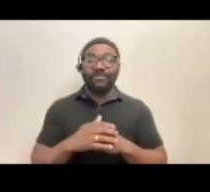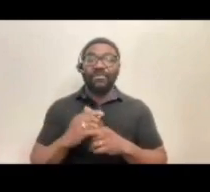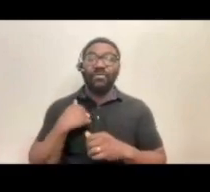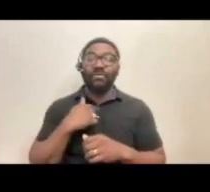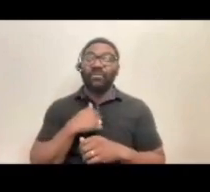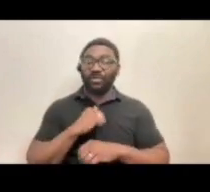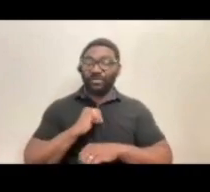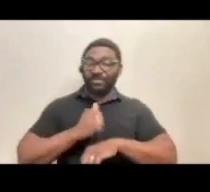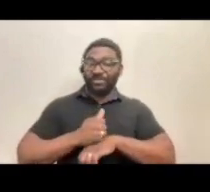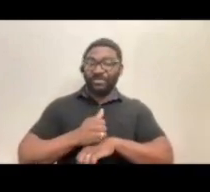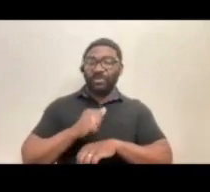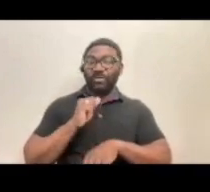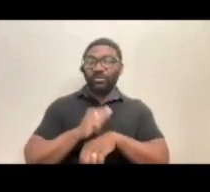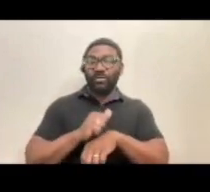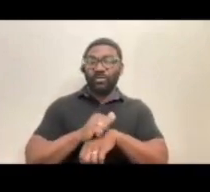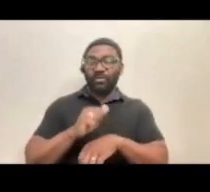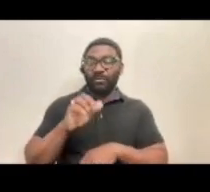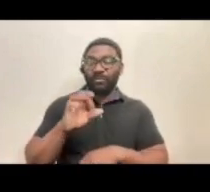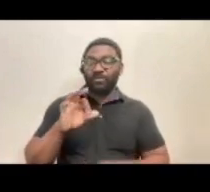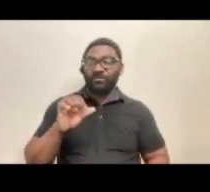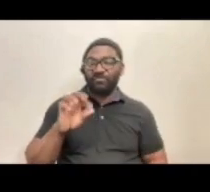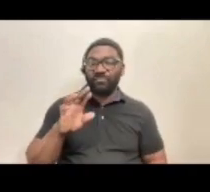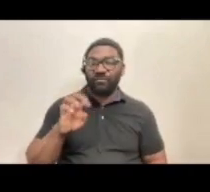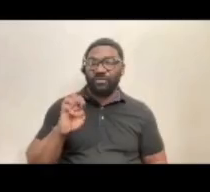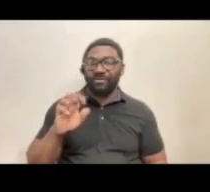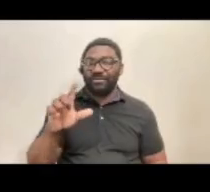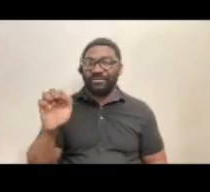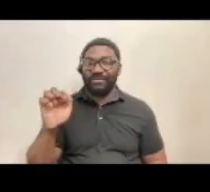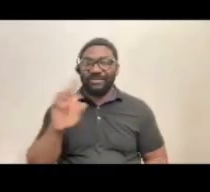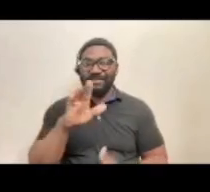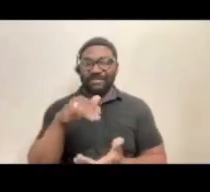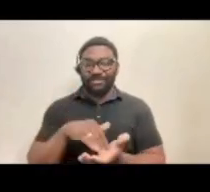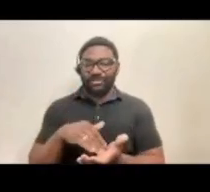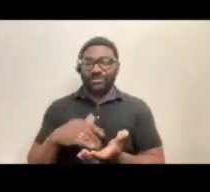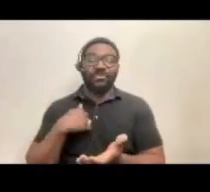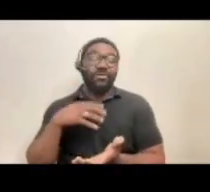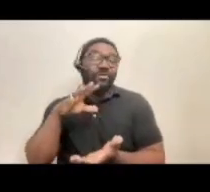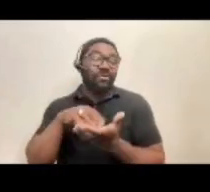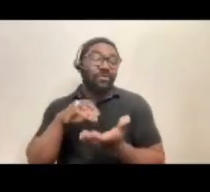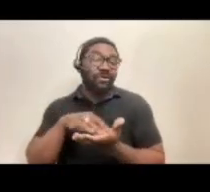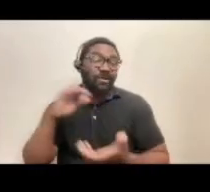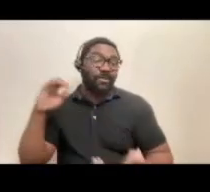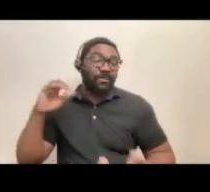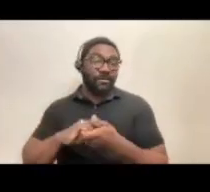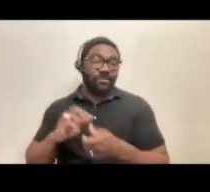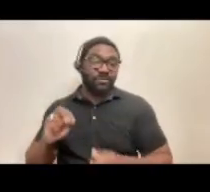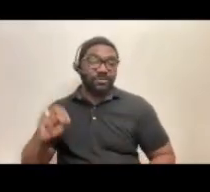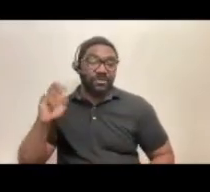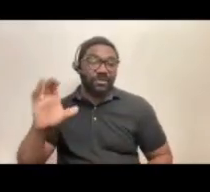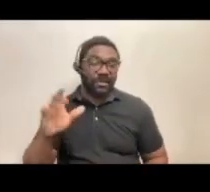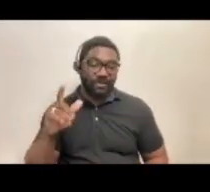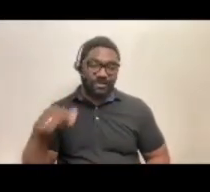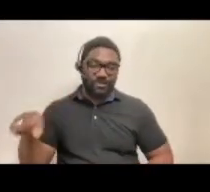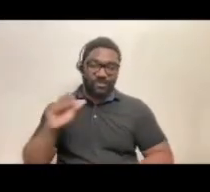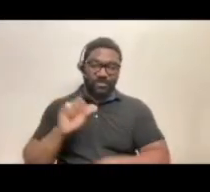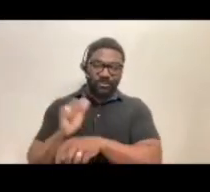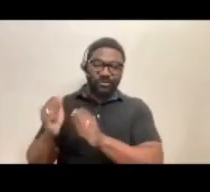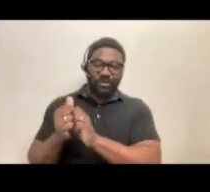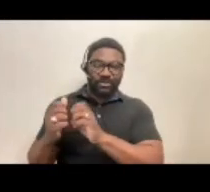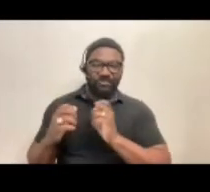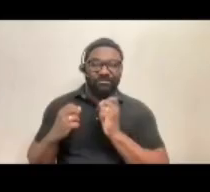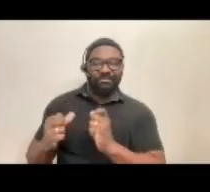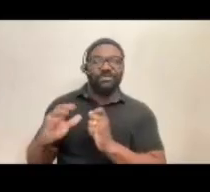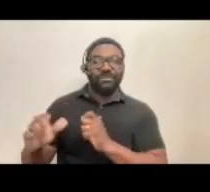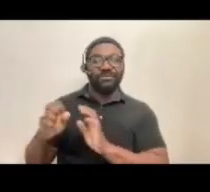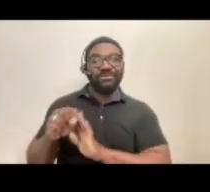resources, and we'll learn about partners in North Carolina who are working together to strengthen their state's direct support